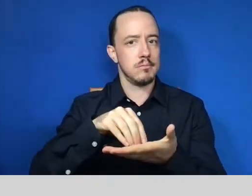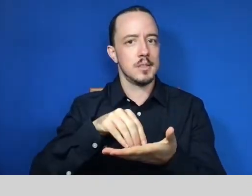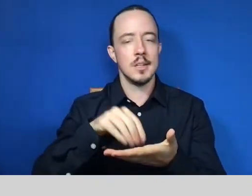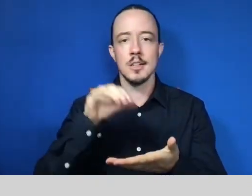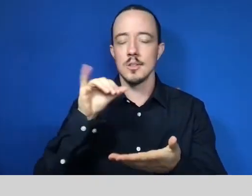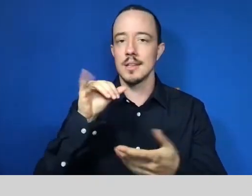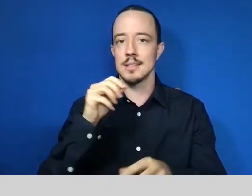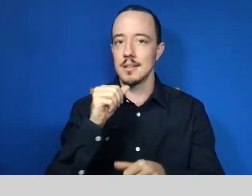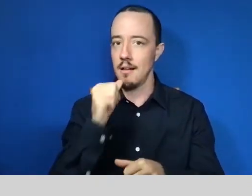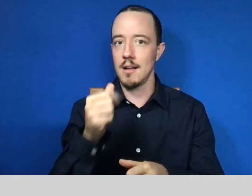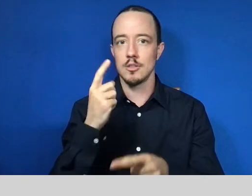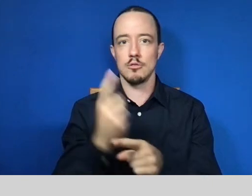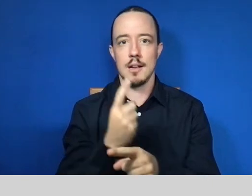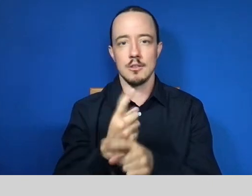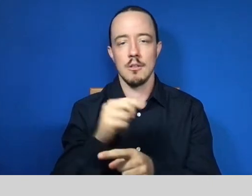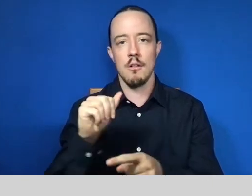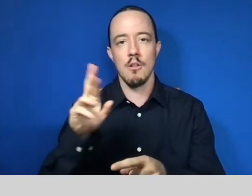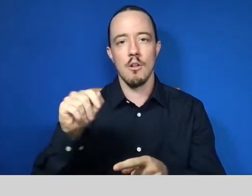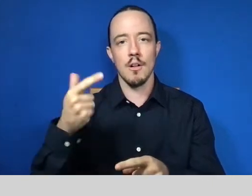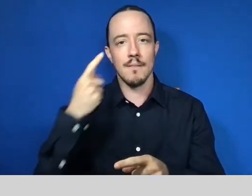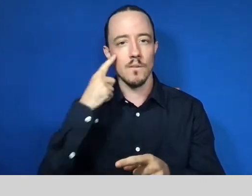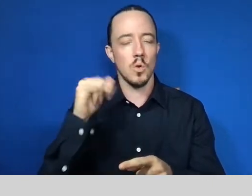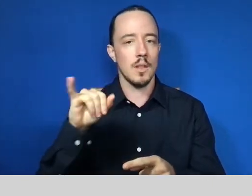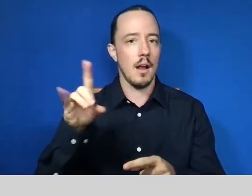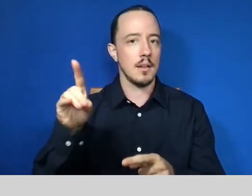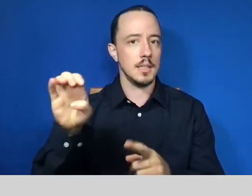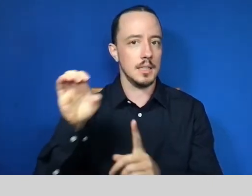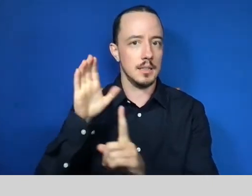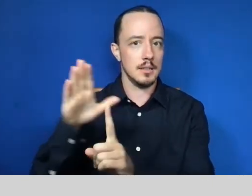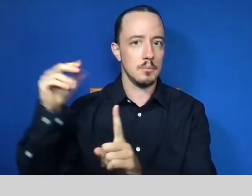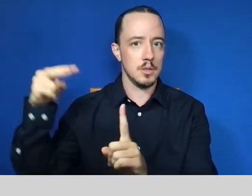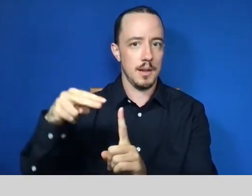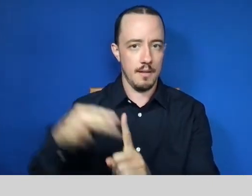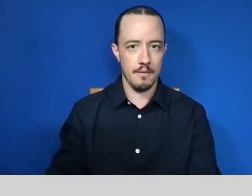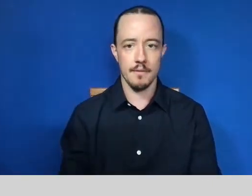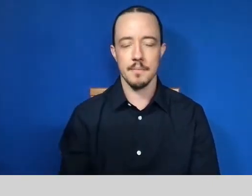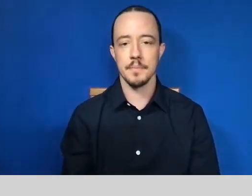is an incorrect argument in terms of IDE.